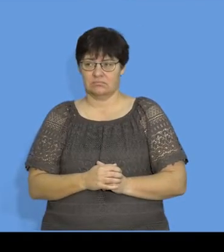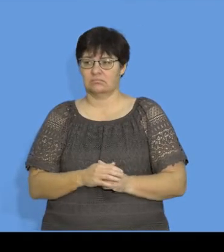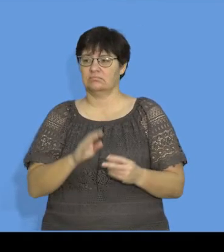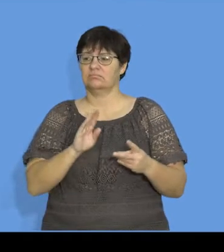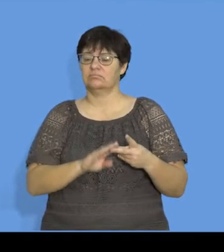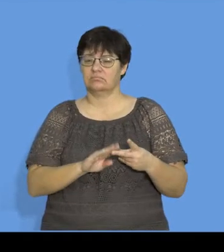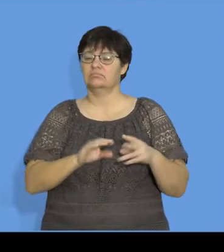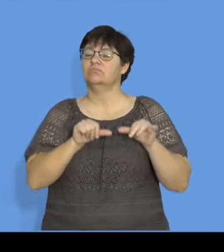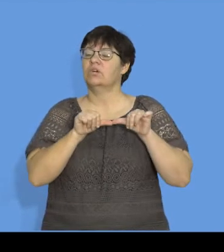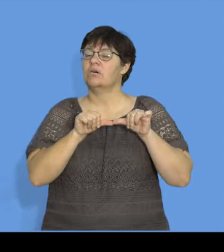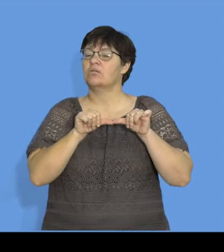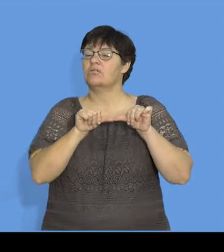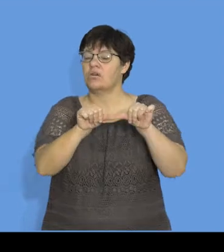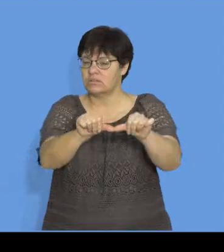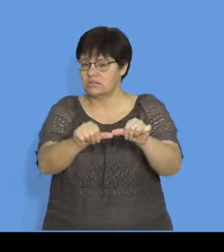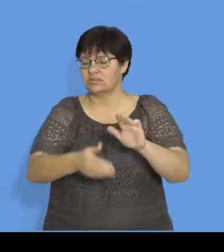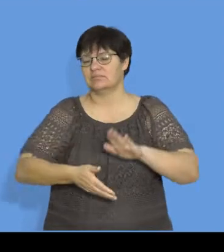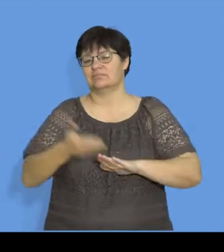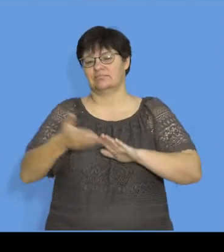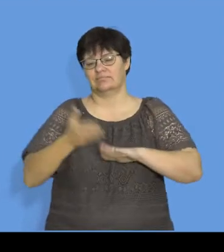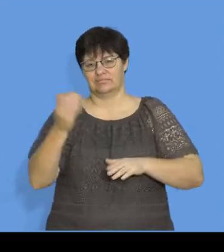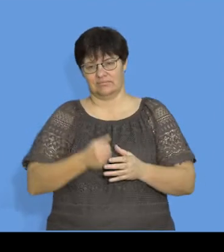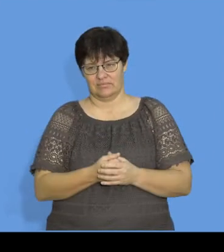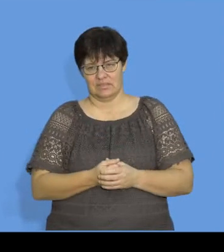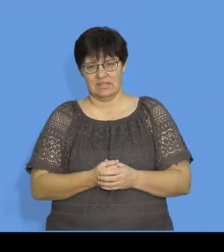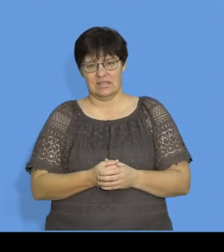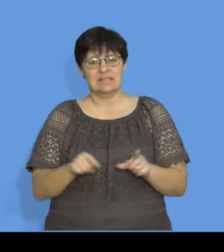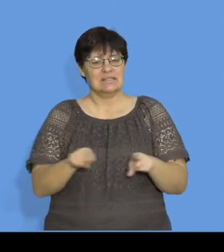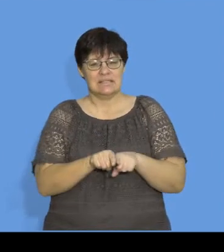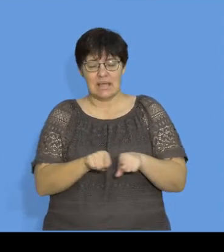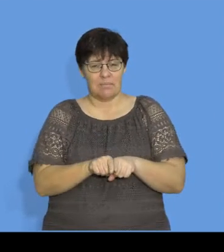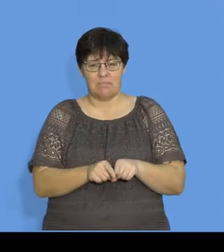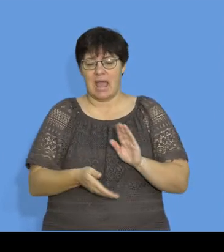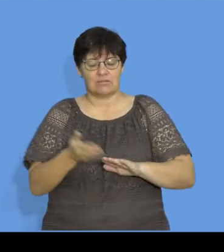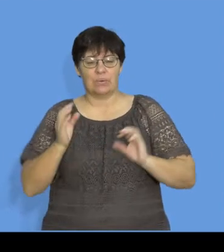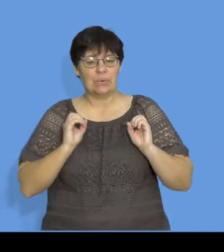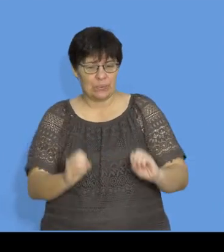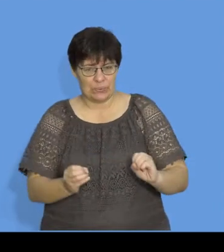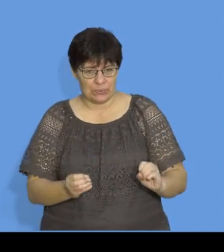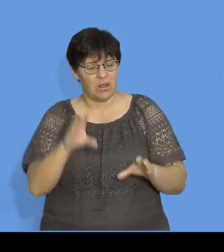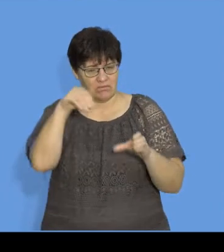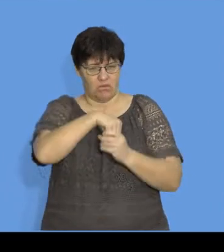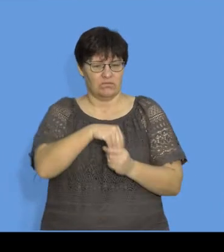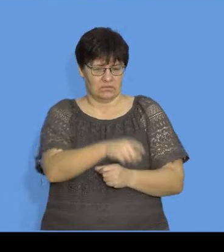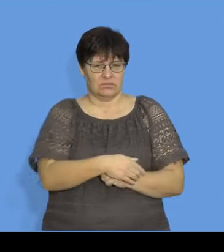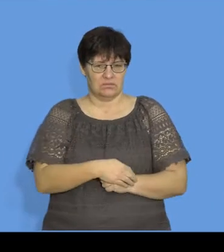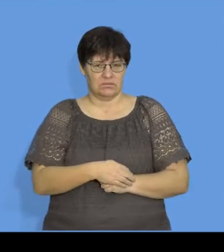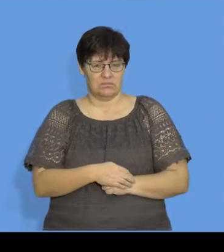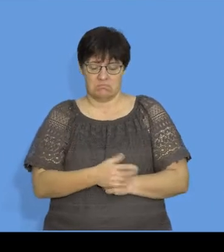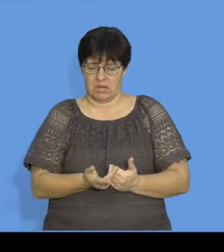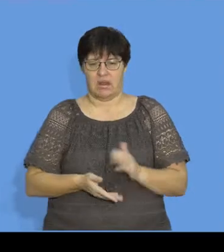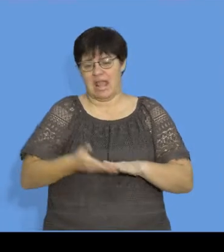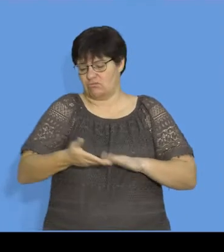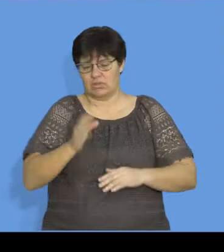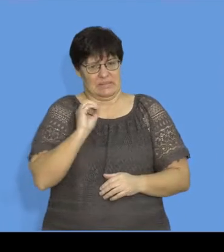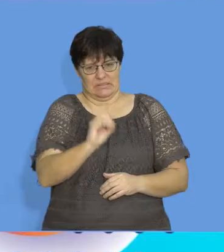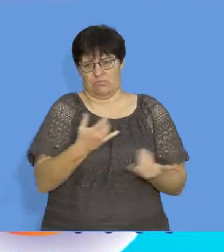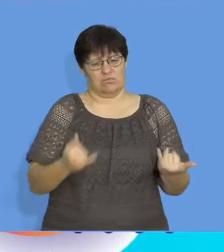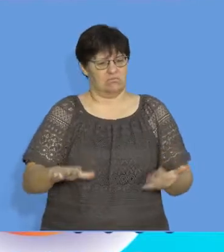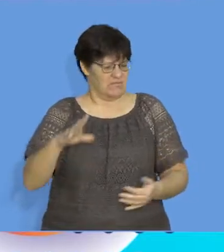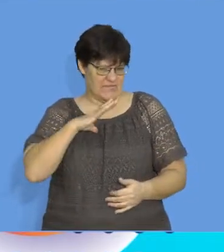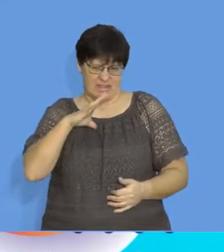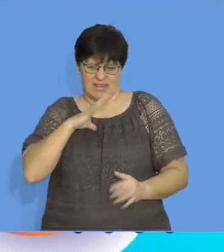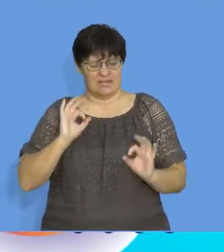then constant acceleration, including no acceleration. If there's no acceleration, acceleration is zero. It's